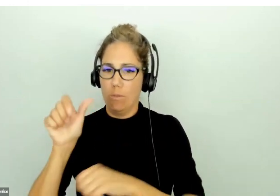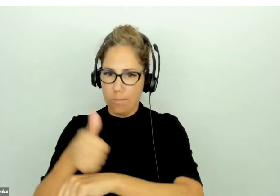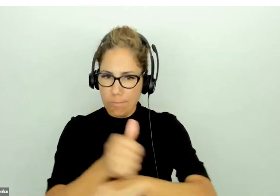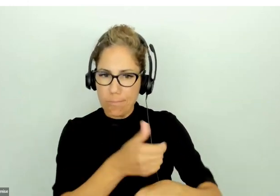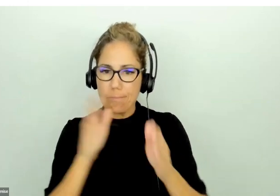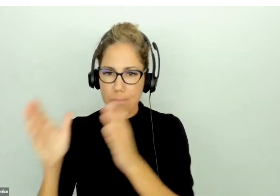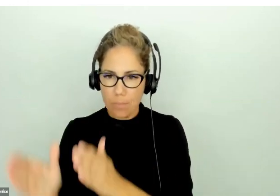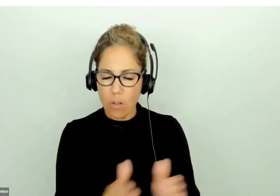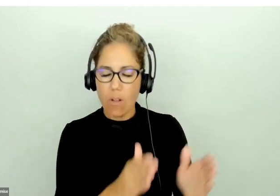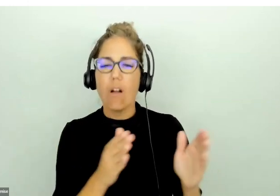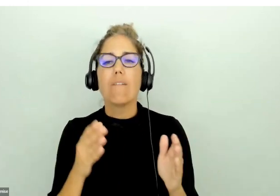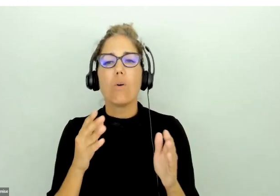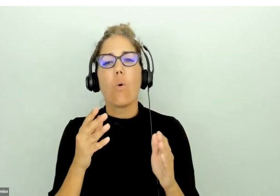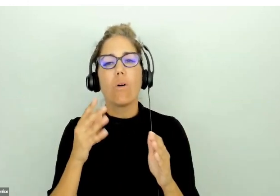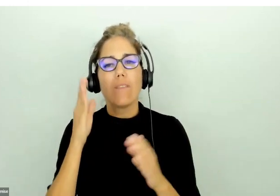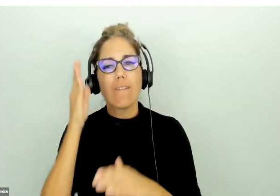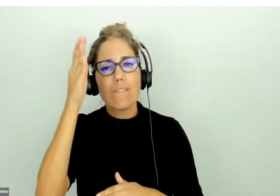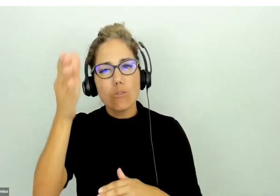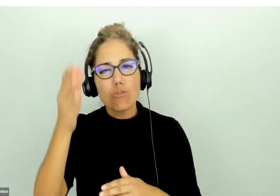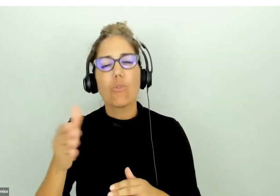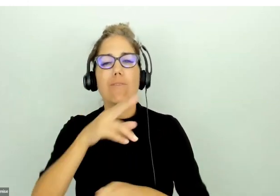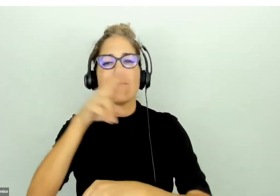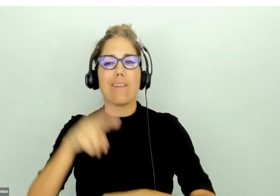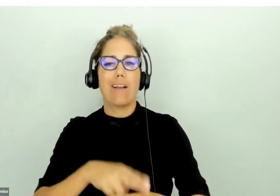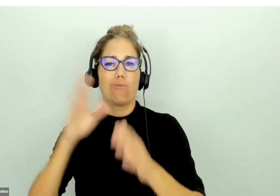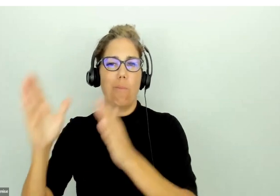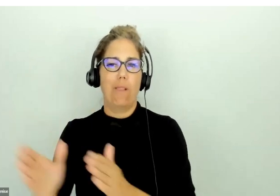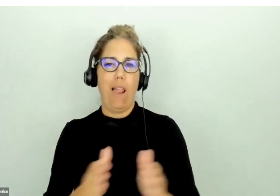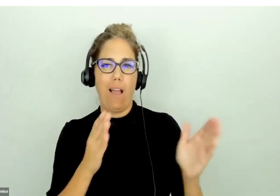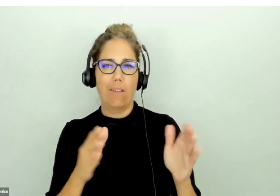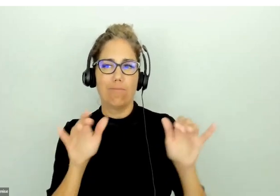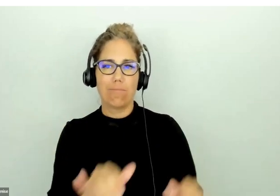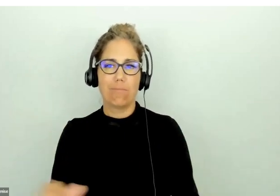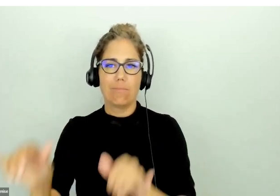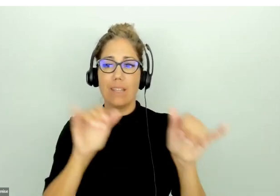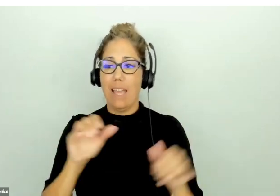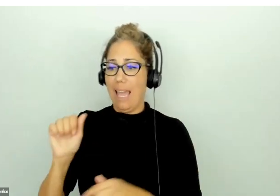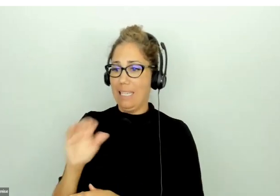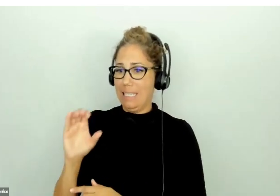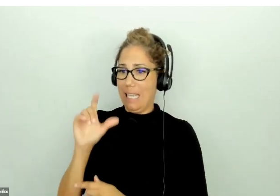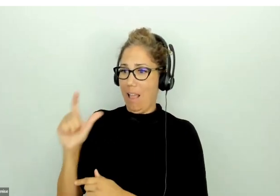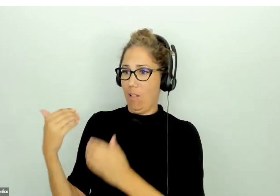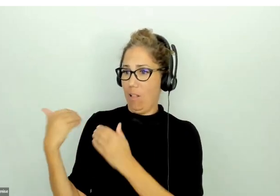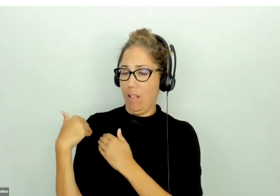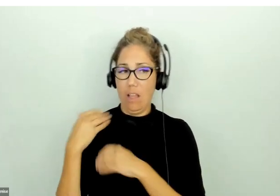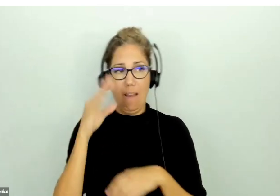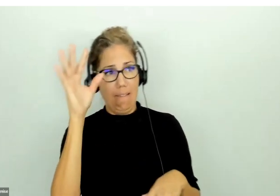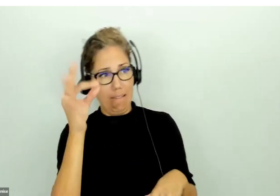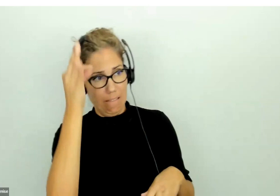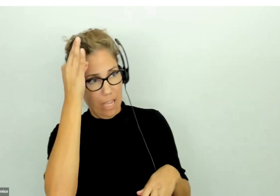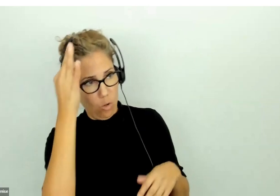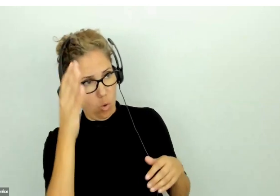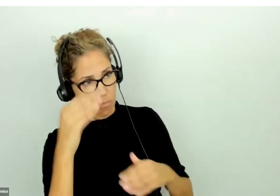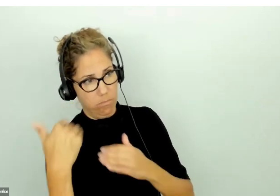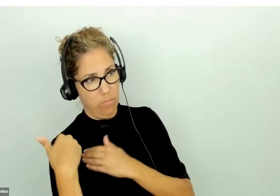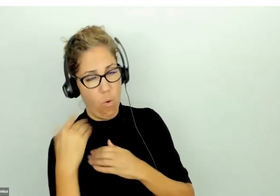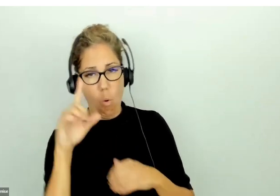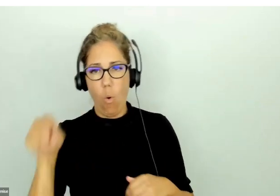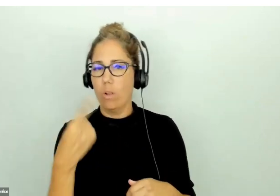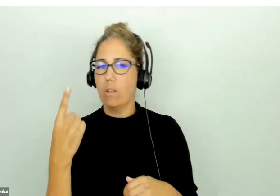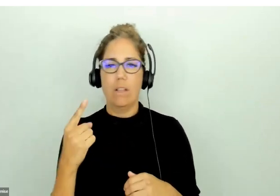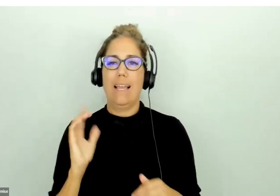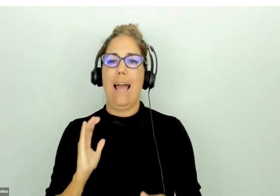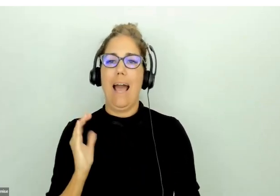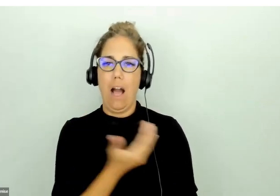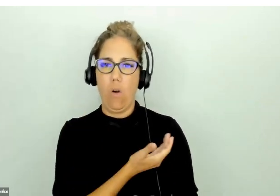this future national plan on aging. This is not just ACL's. This is not just the federal government's. This is